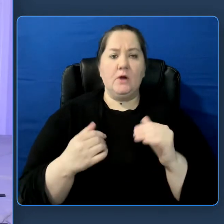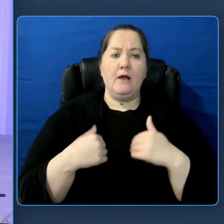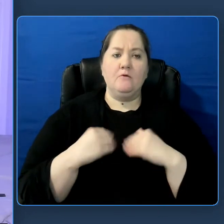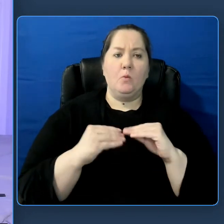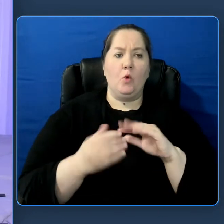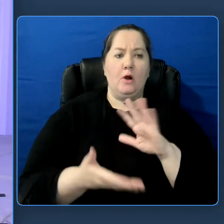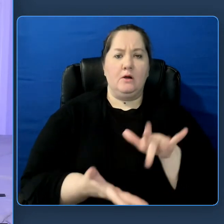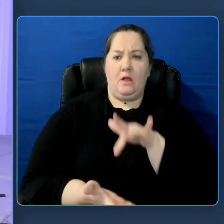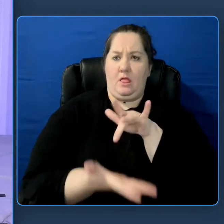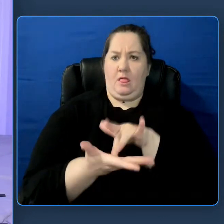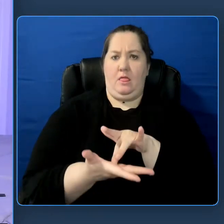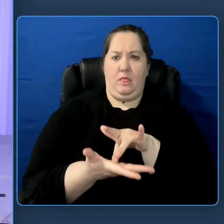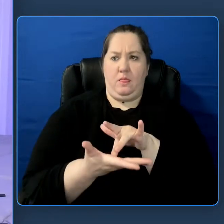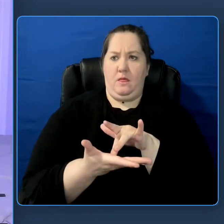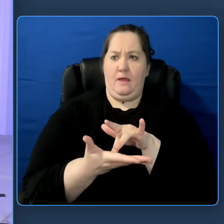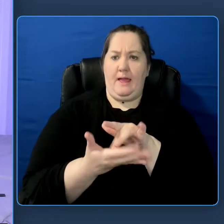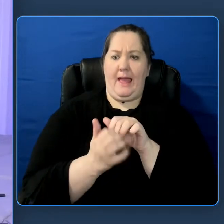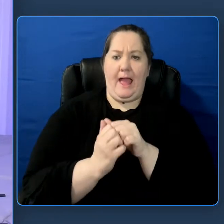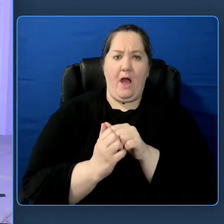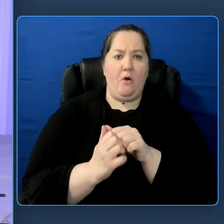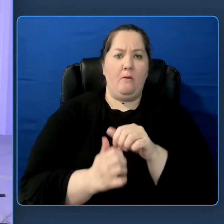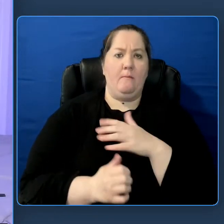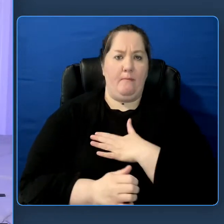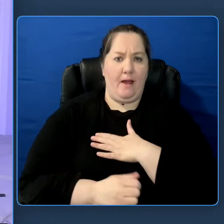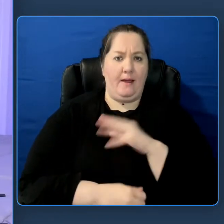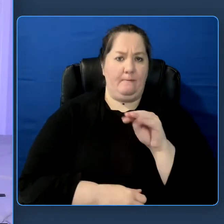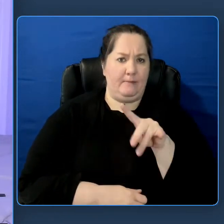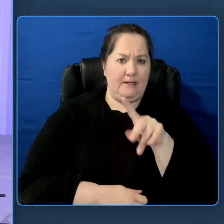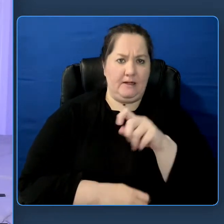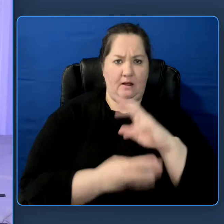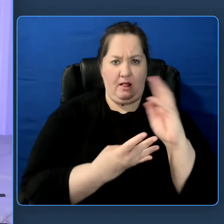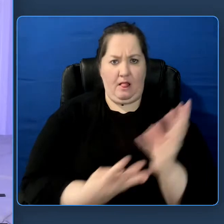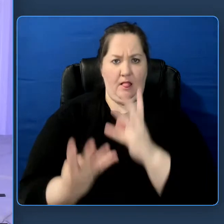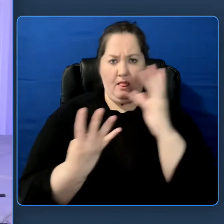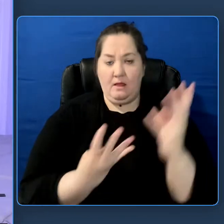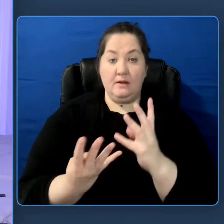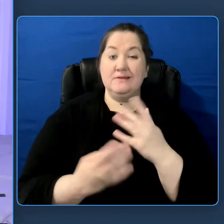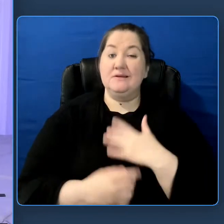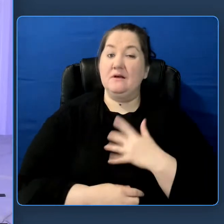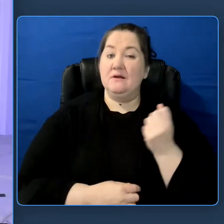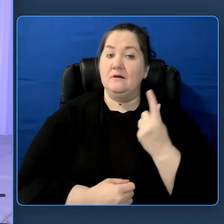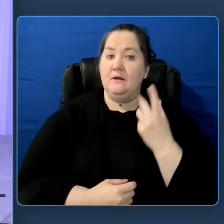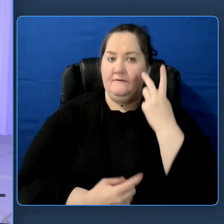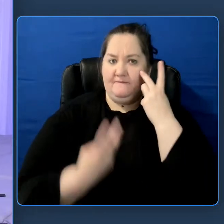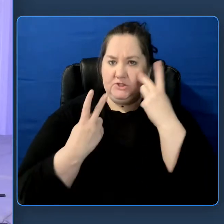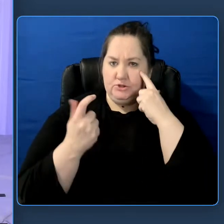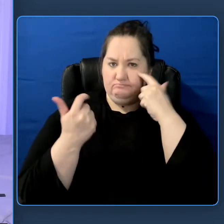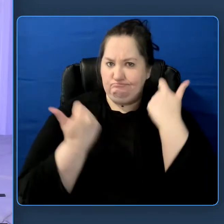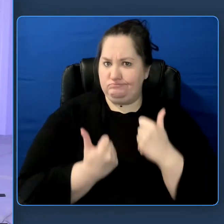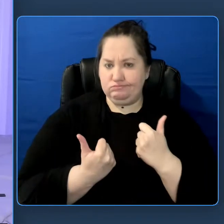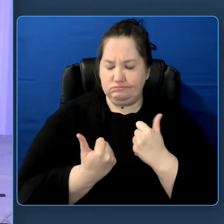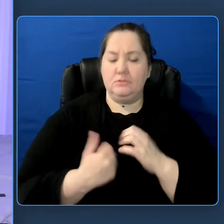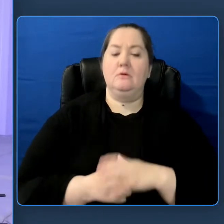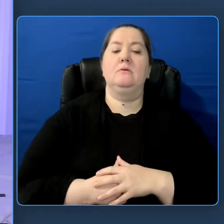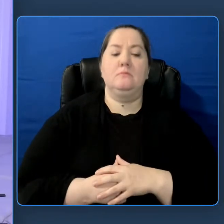of centralization with how media flows for me, being a person with vision loss. And